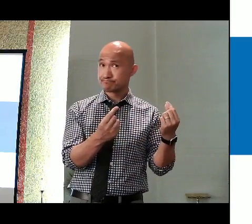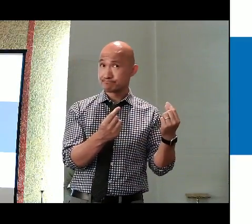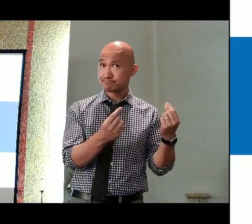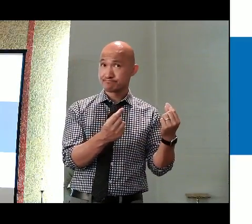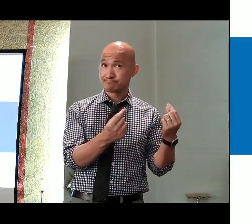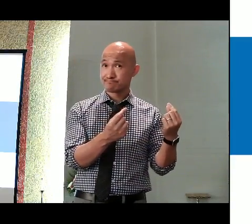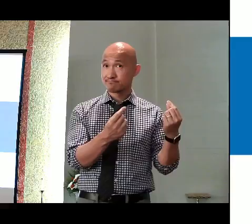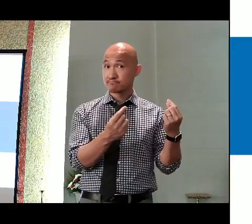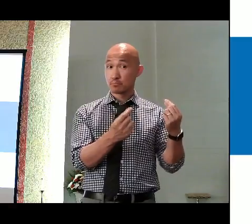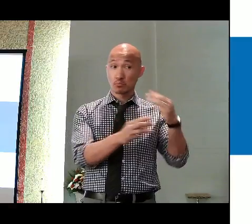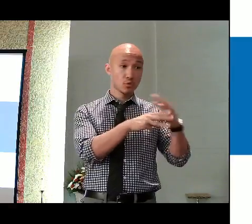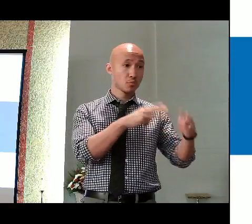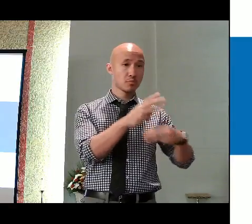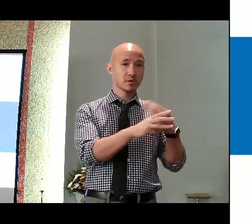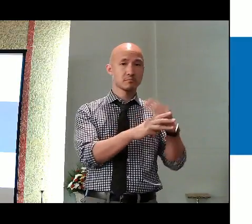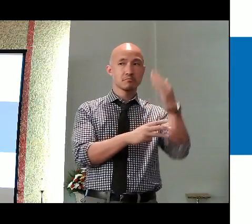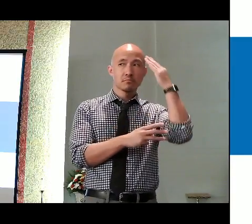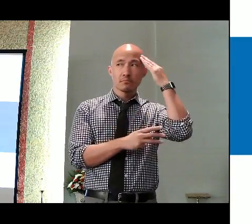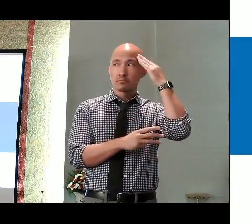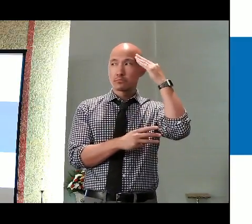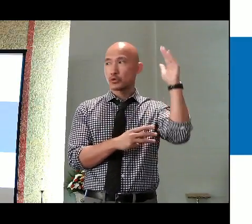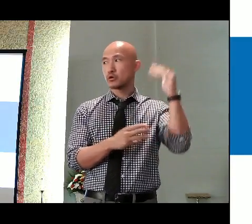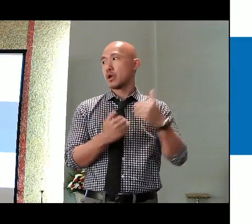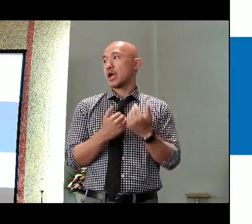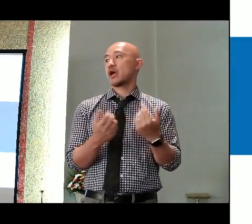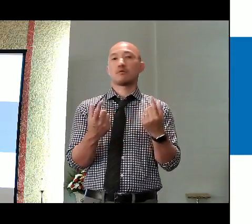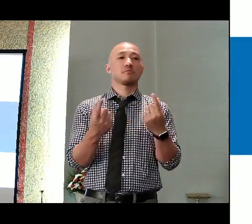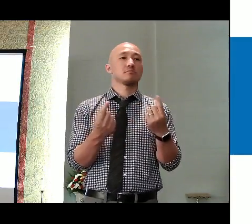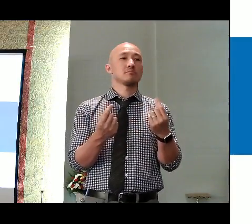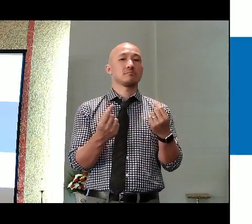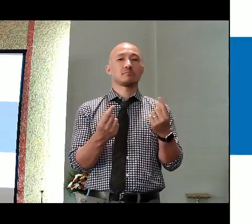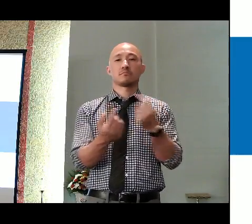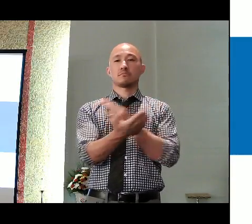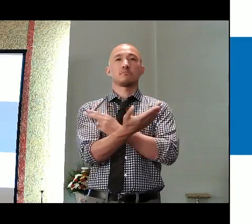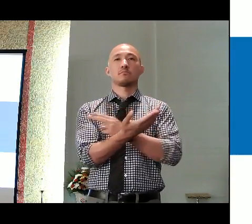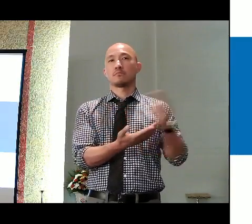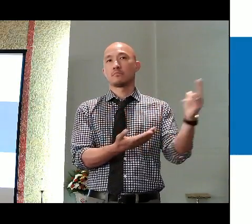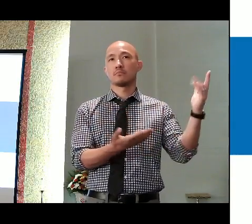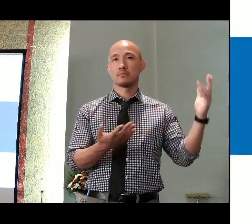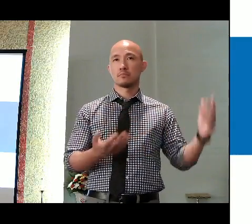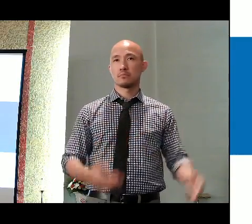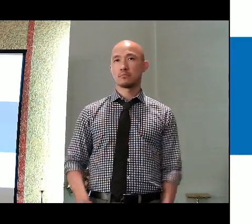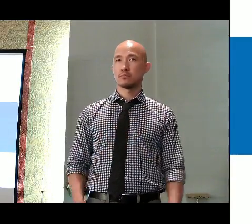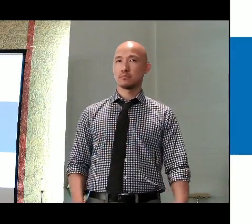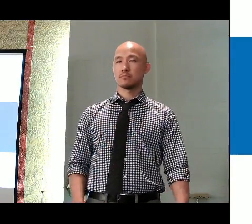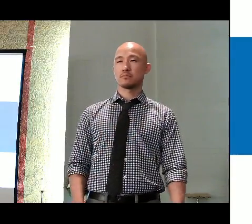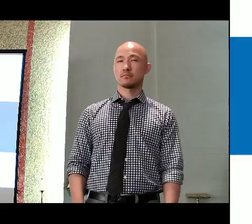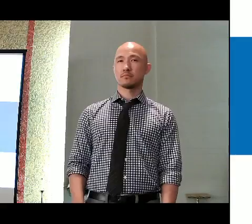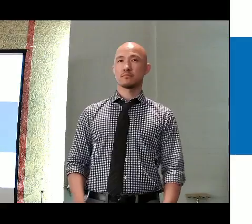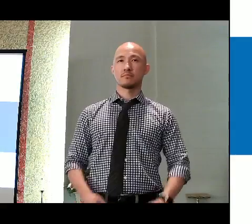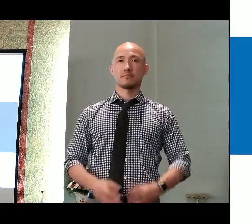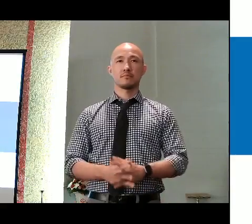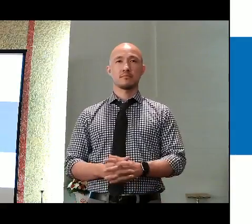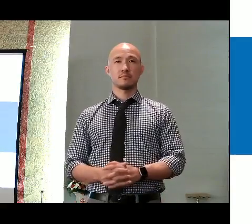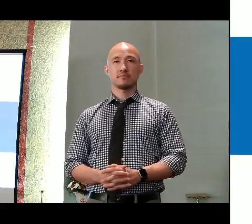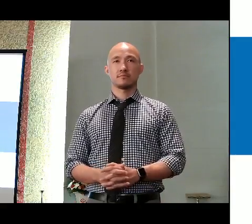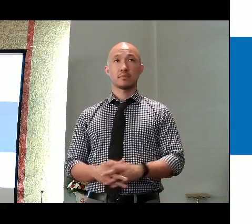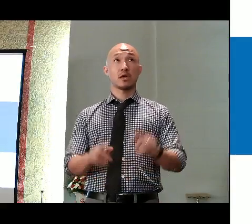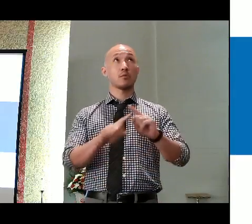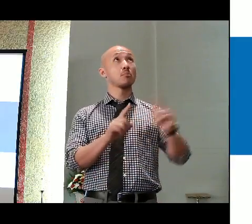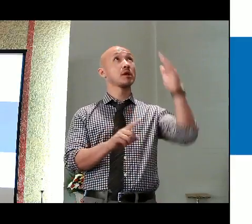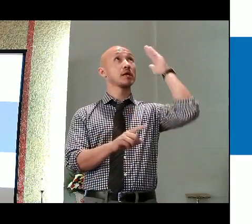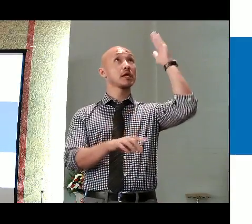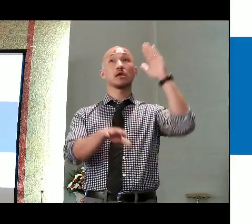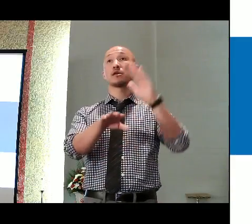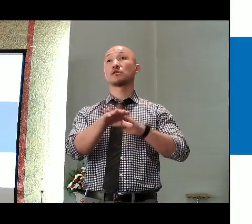does not know how to be people of God. That's not their interest. But us, whom we've been called out of the